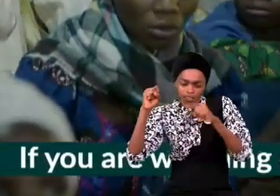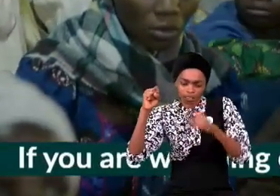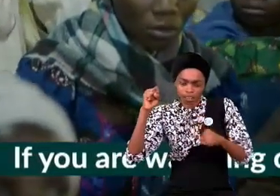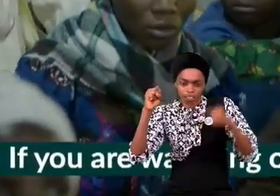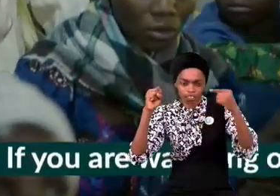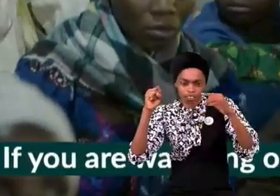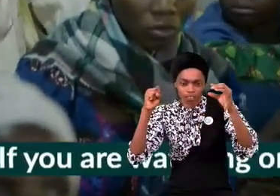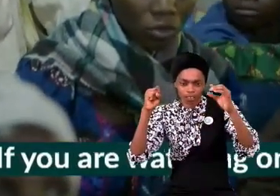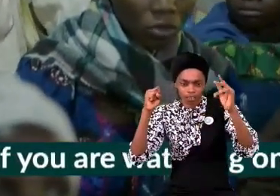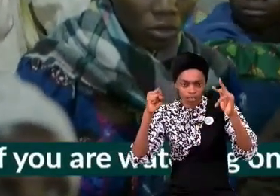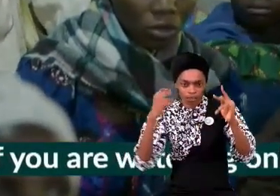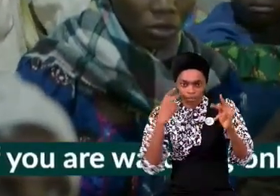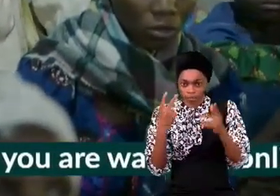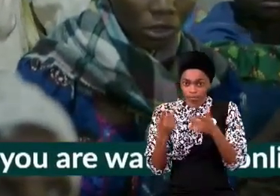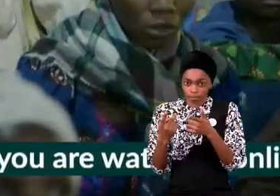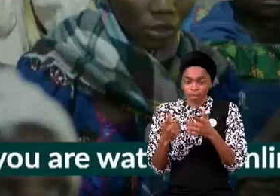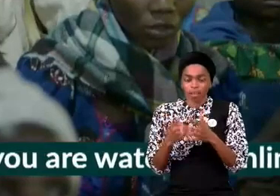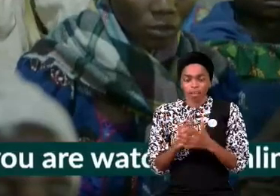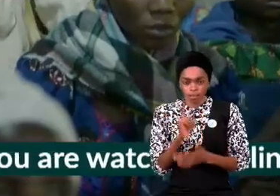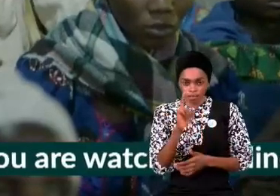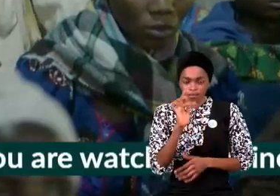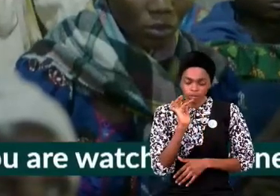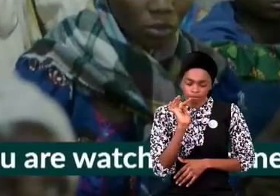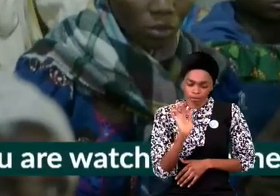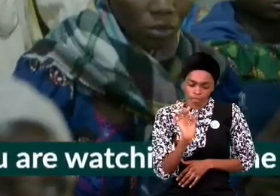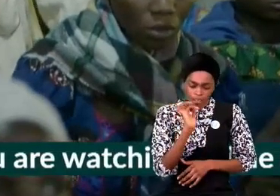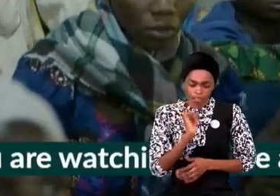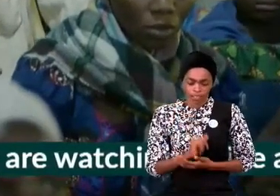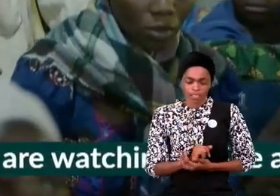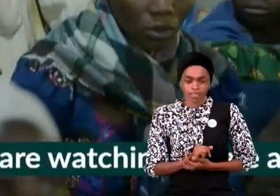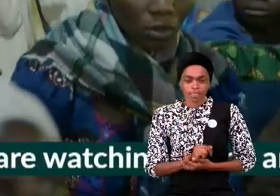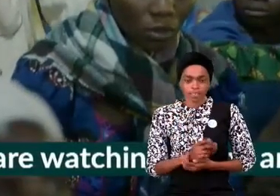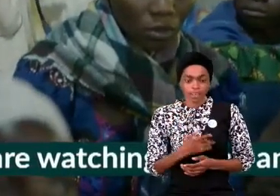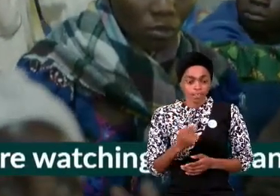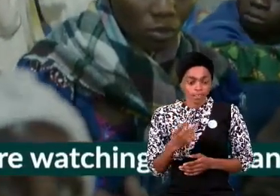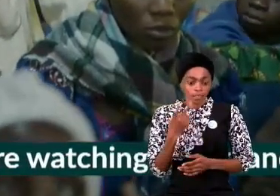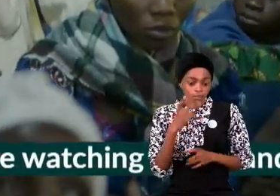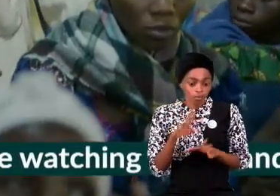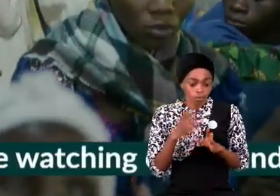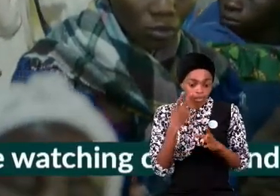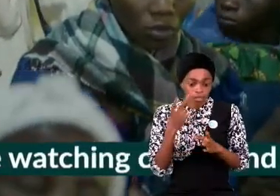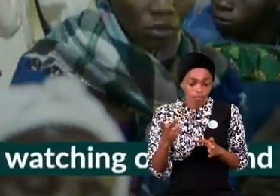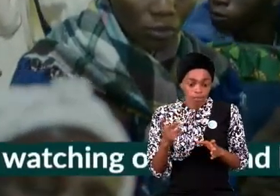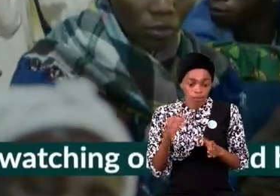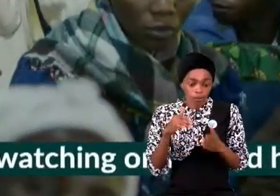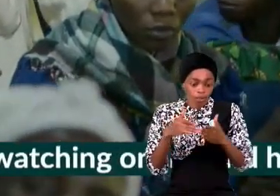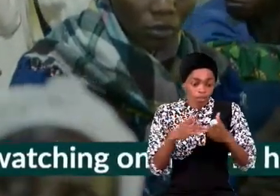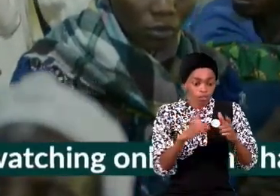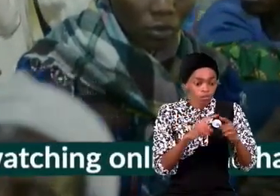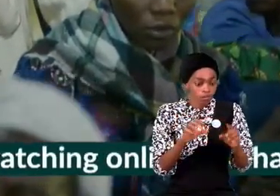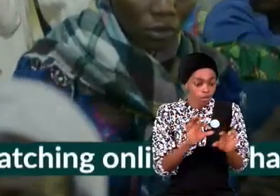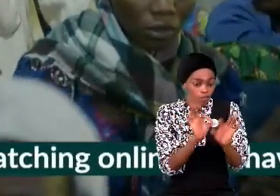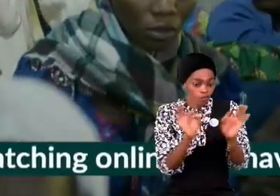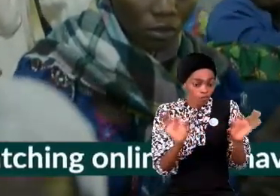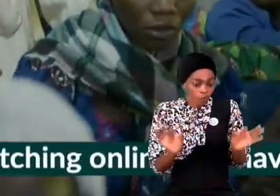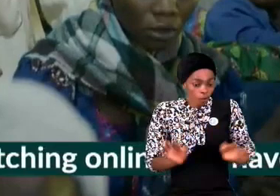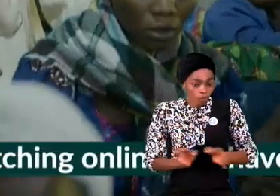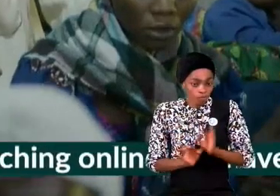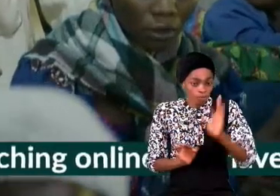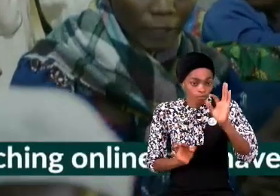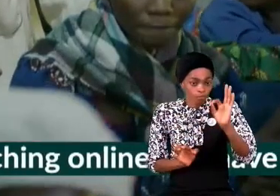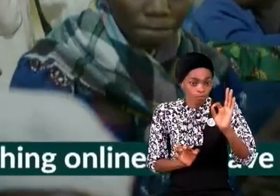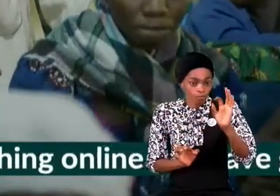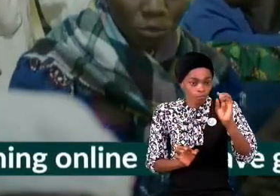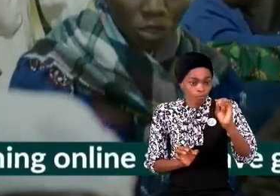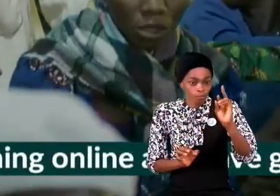so that we can assist you further in your new walk with Christ.